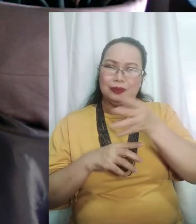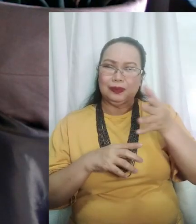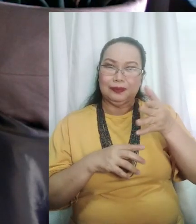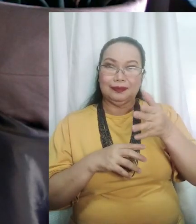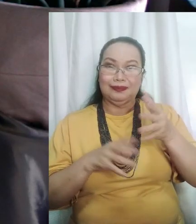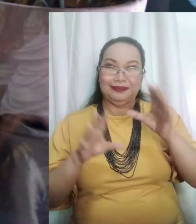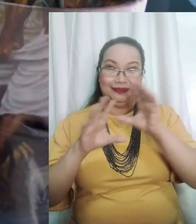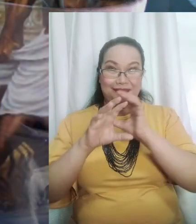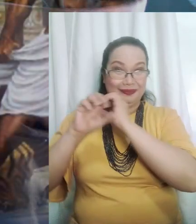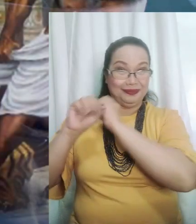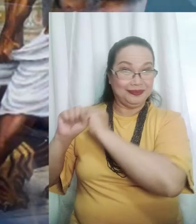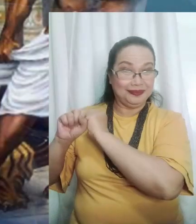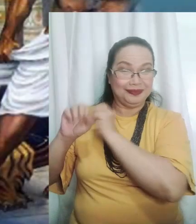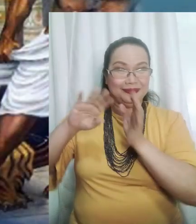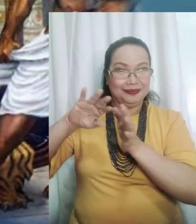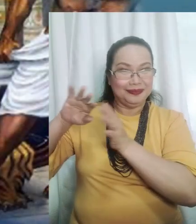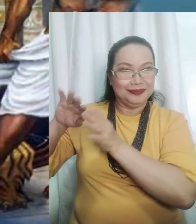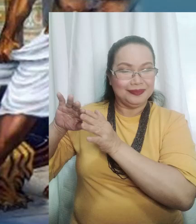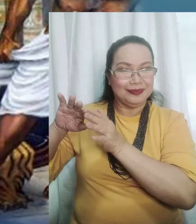Story number